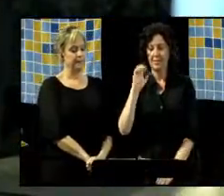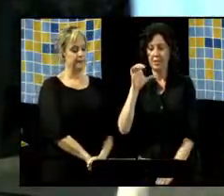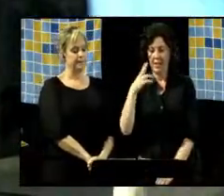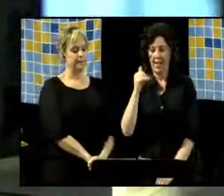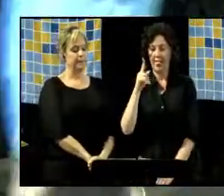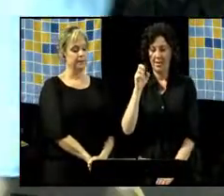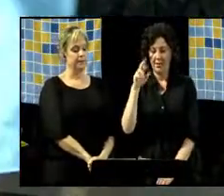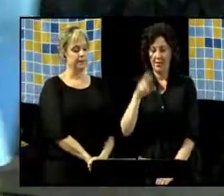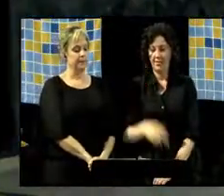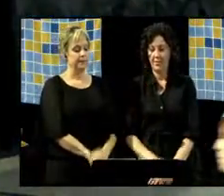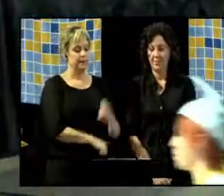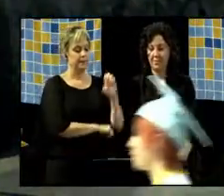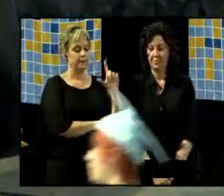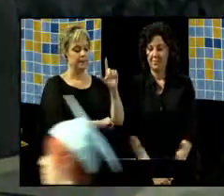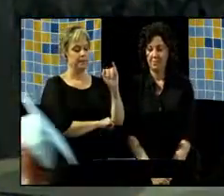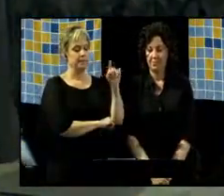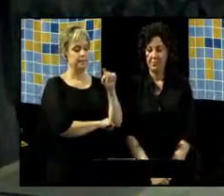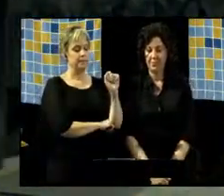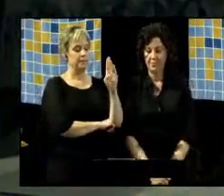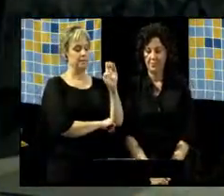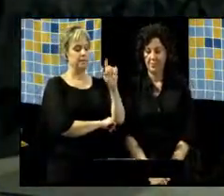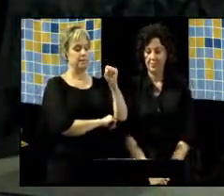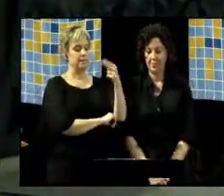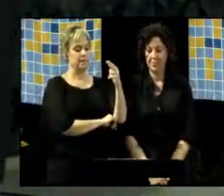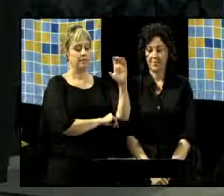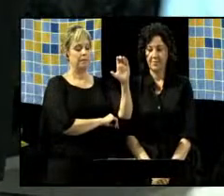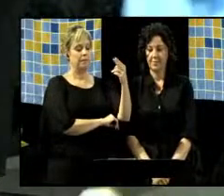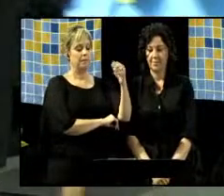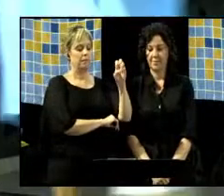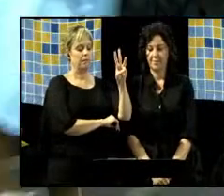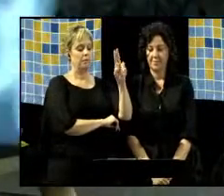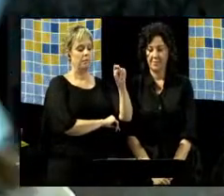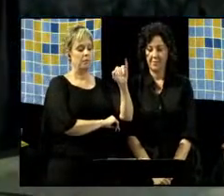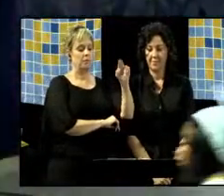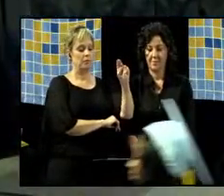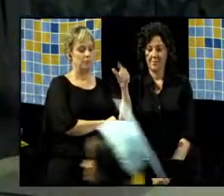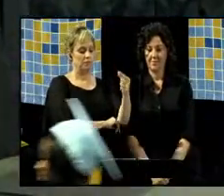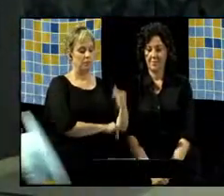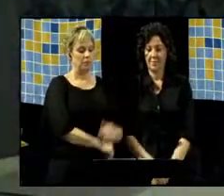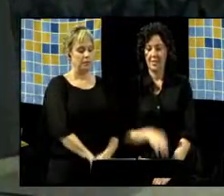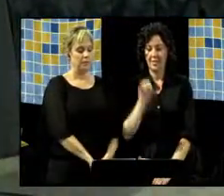Elizabeth Ann Chuning, Shania Amory Clark,